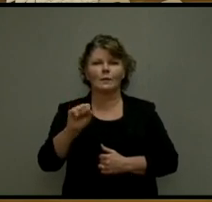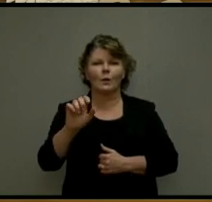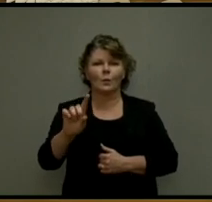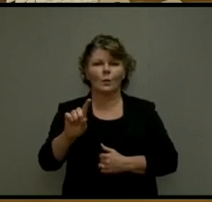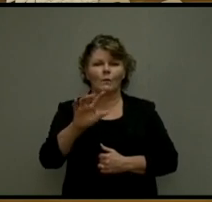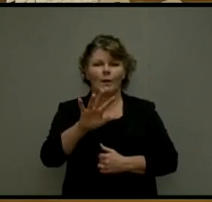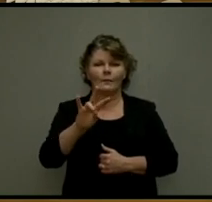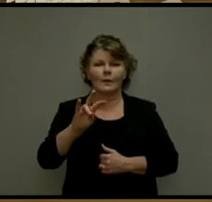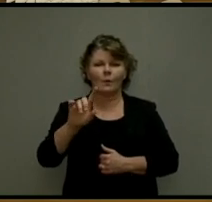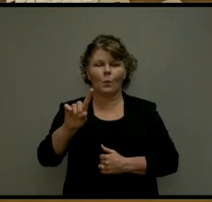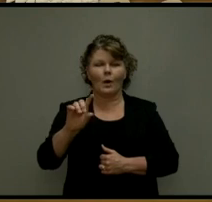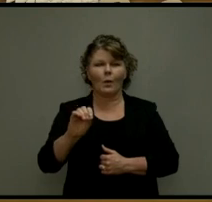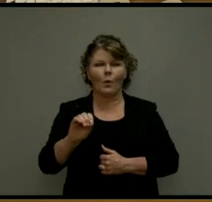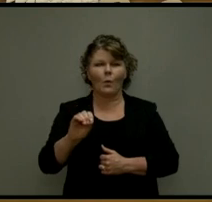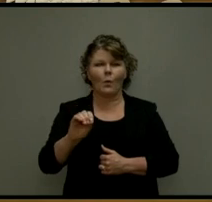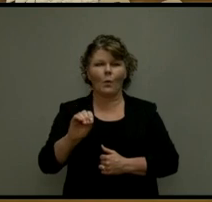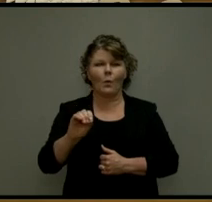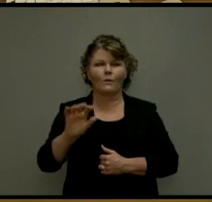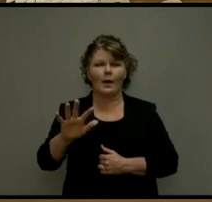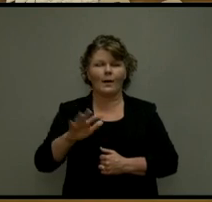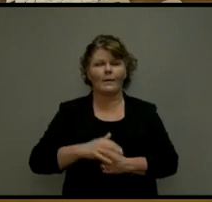Dakota,